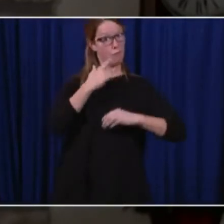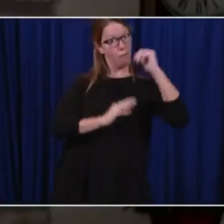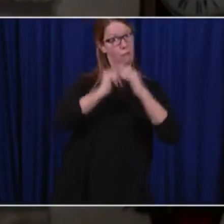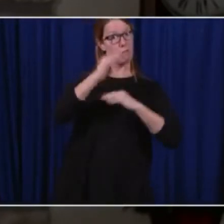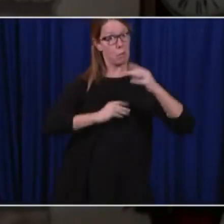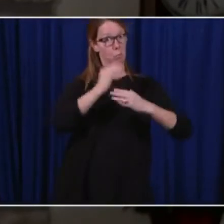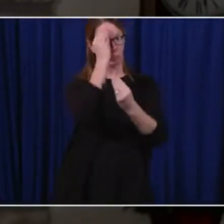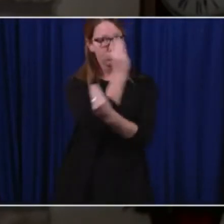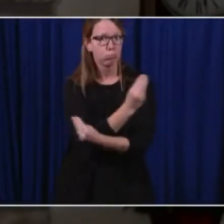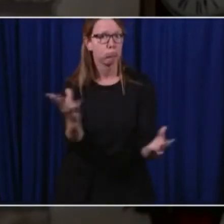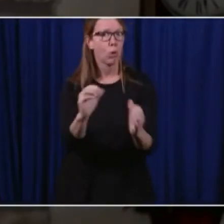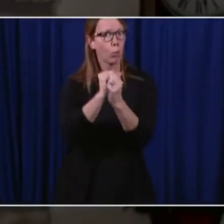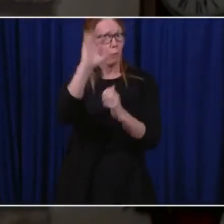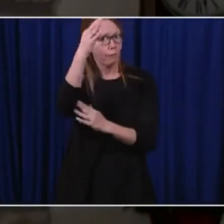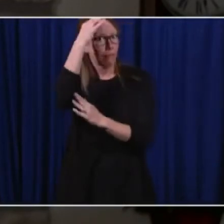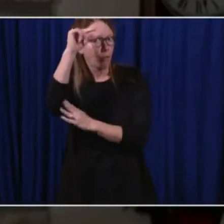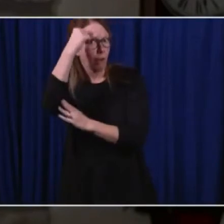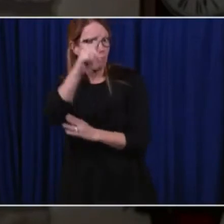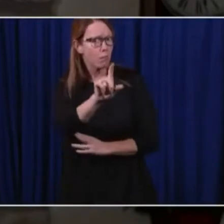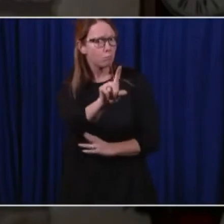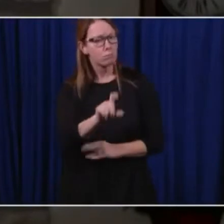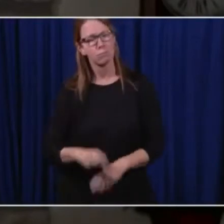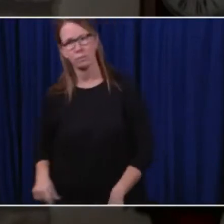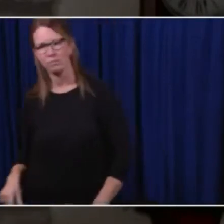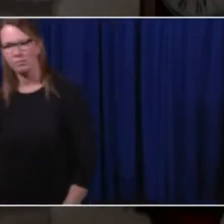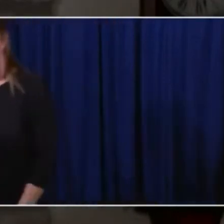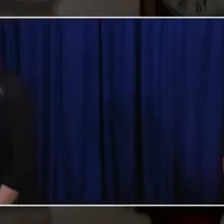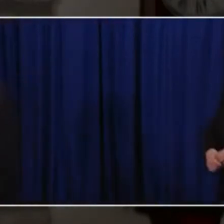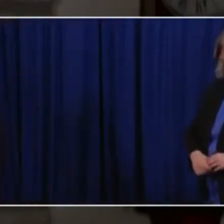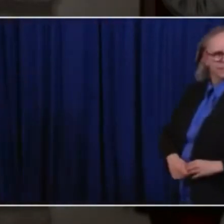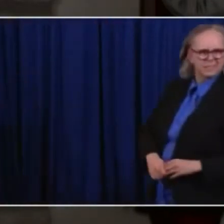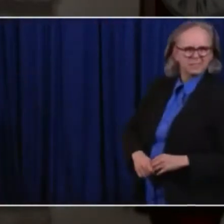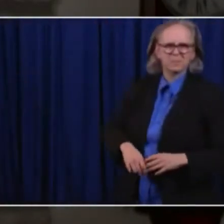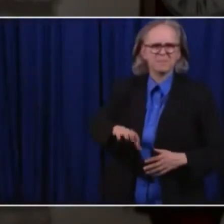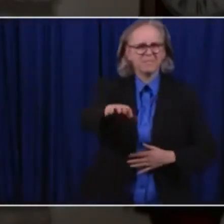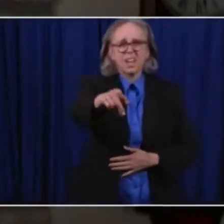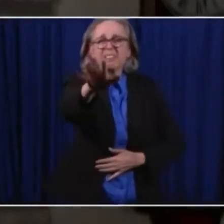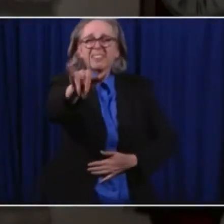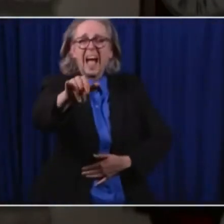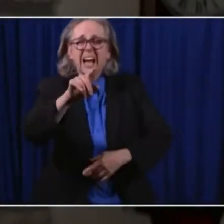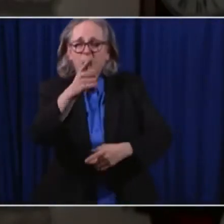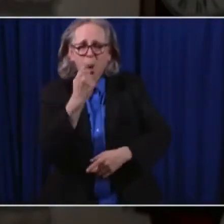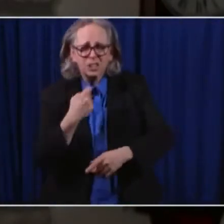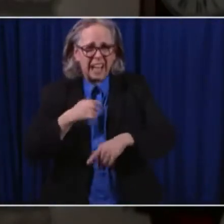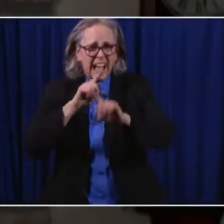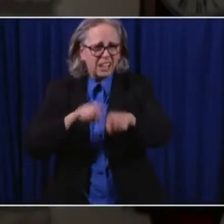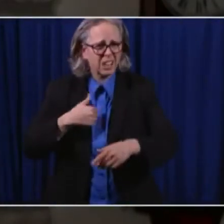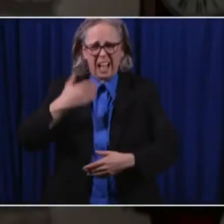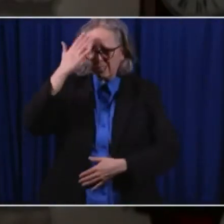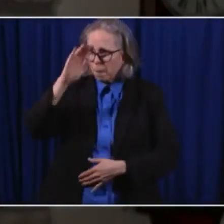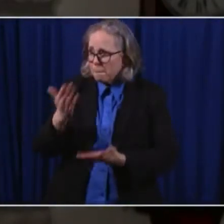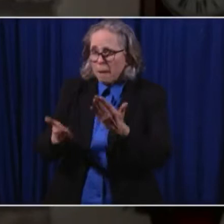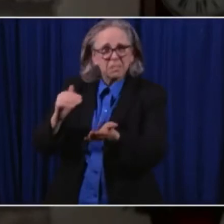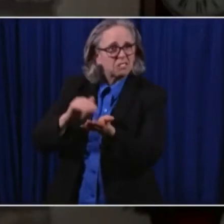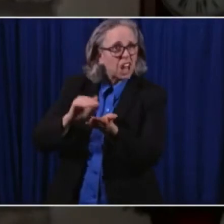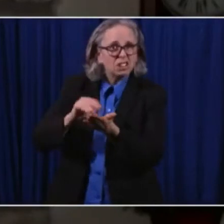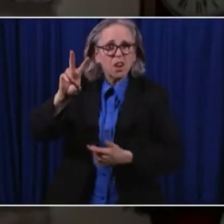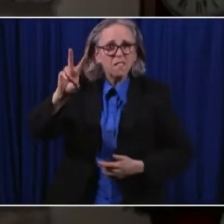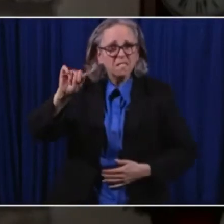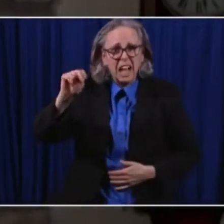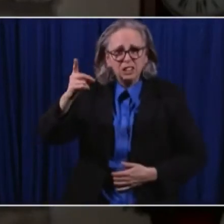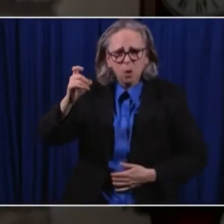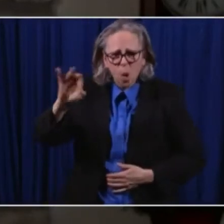public is vaccinated in Ohio as well? Yeah, I don't know the answer to the question. Bruce, do you know? No, Governor, I do not. We'll get that for